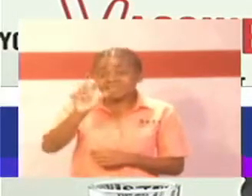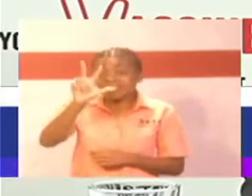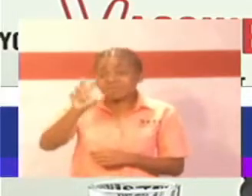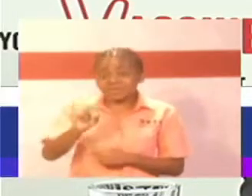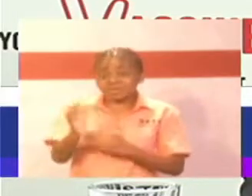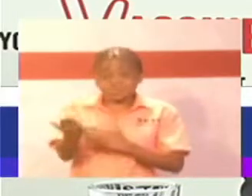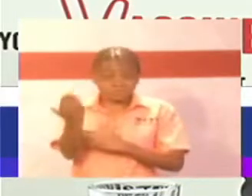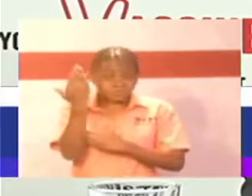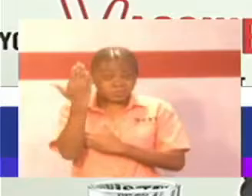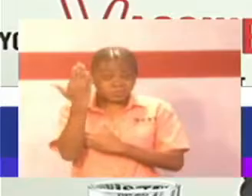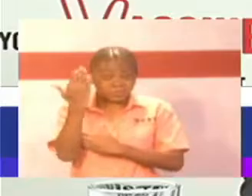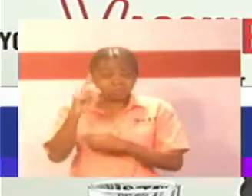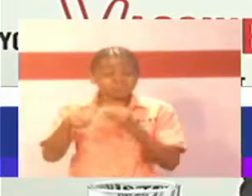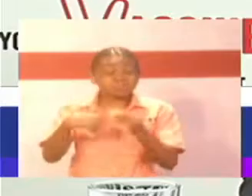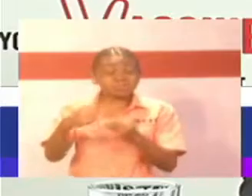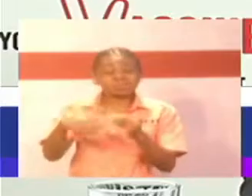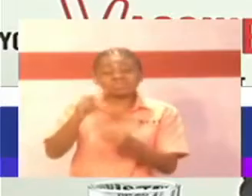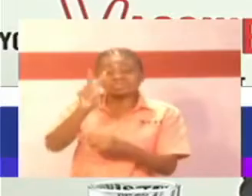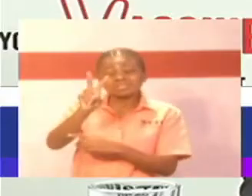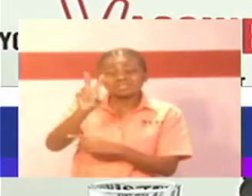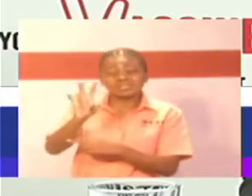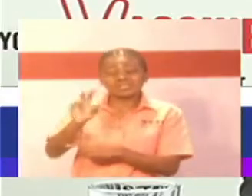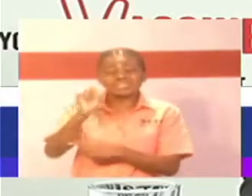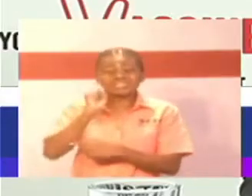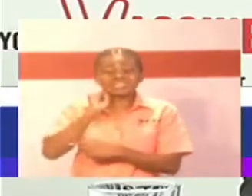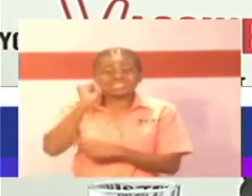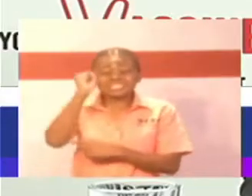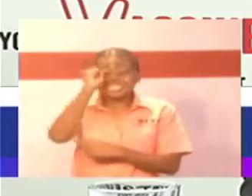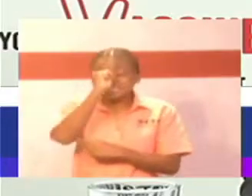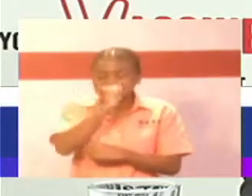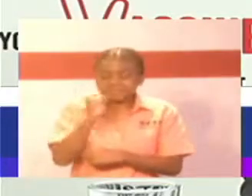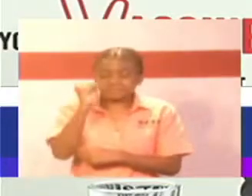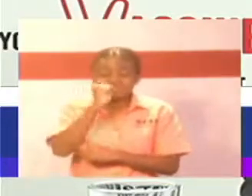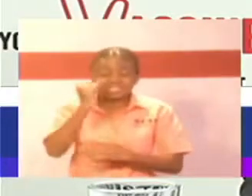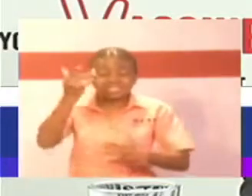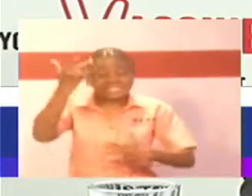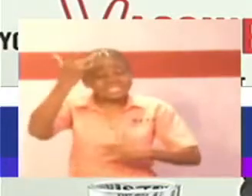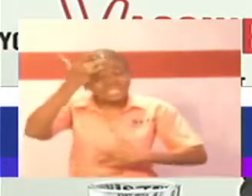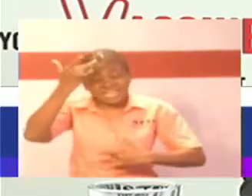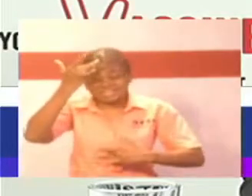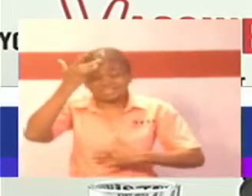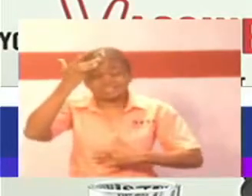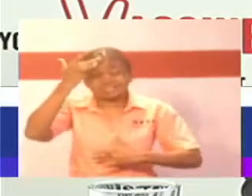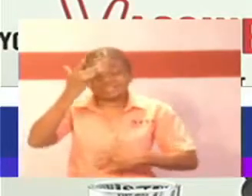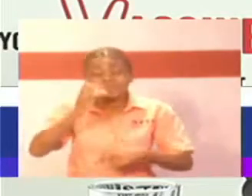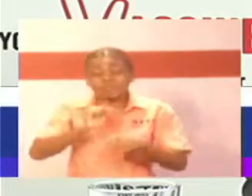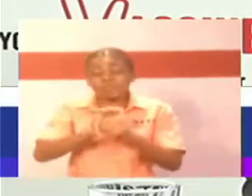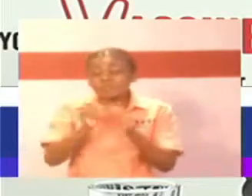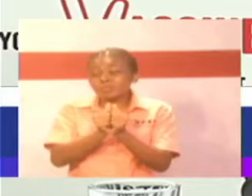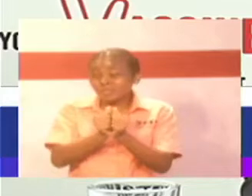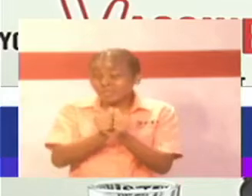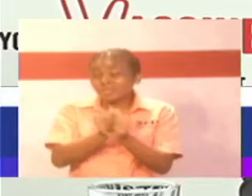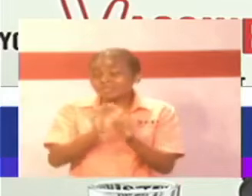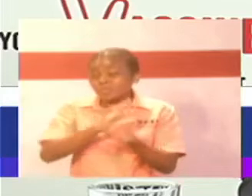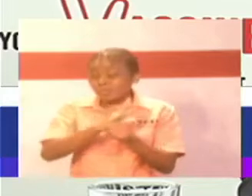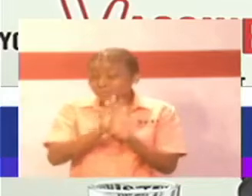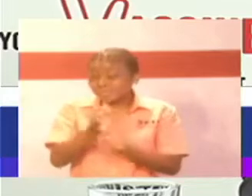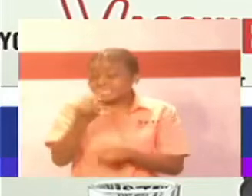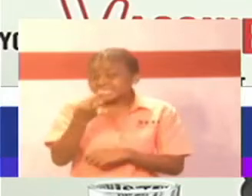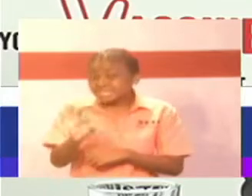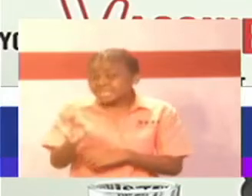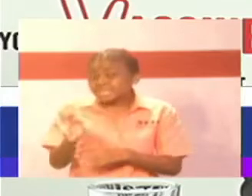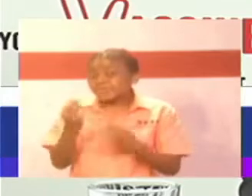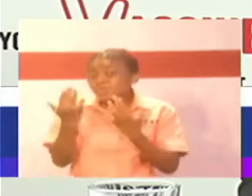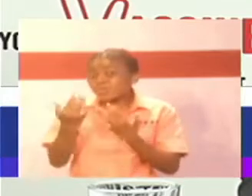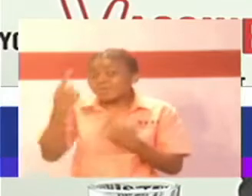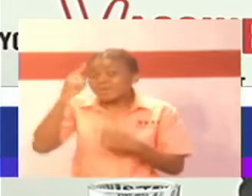27 severely and critically ill COVID-19 patients awaiting transfer into the parallel healthcare system.